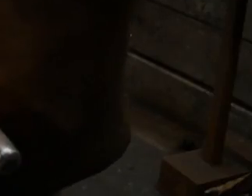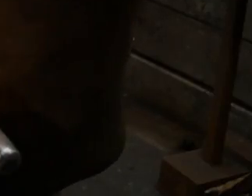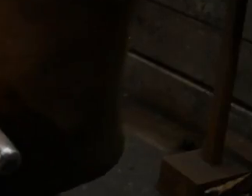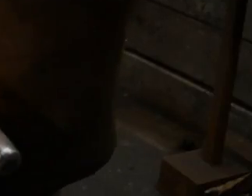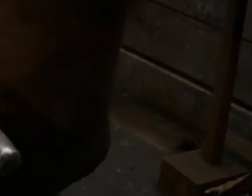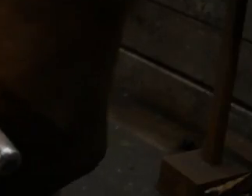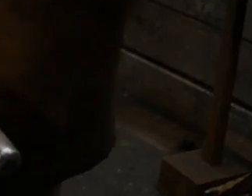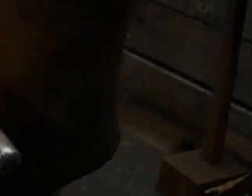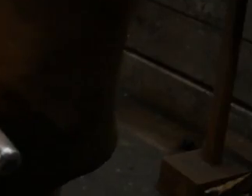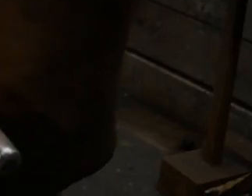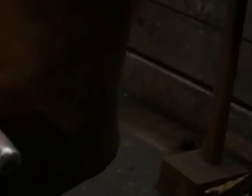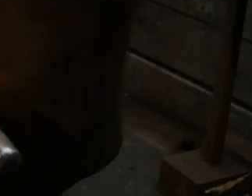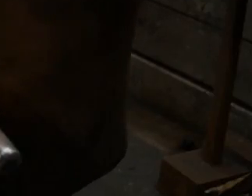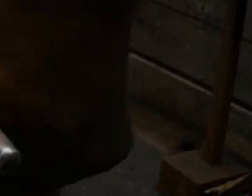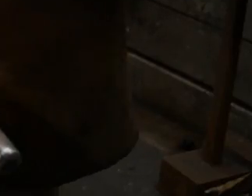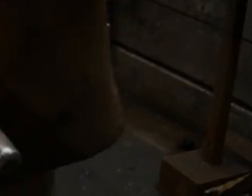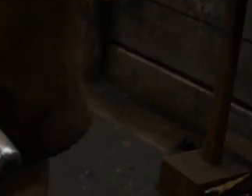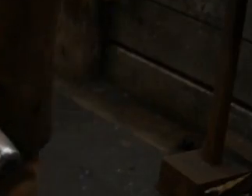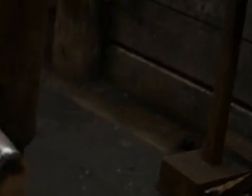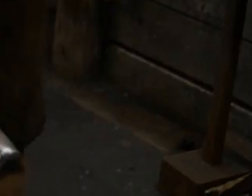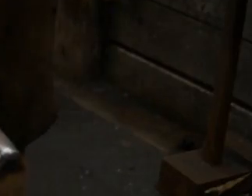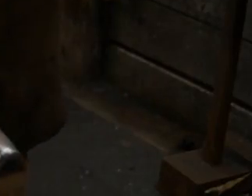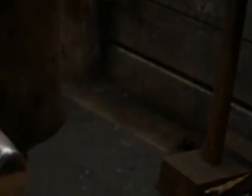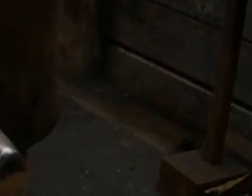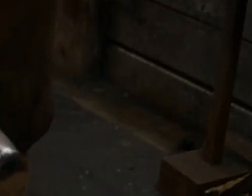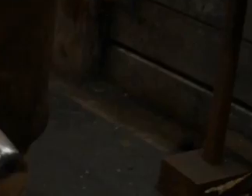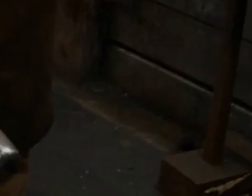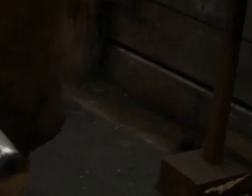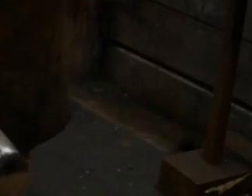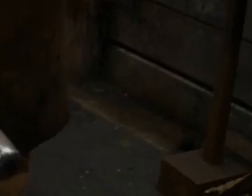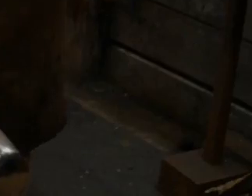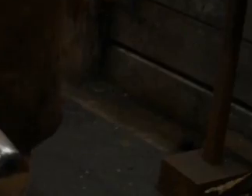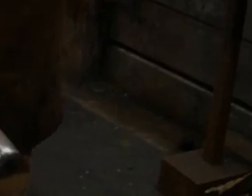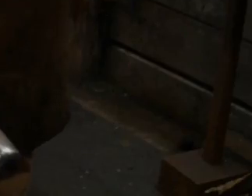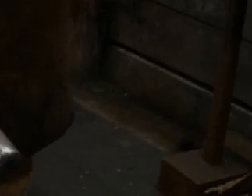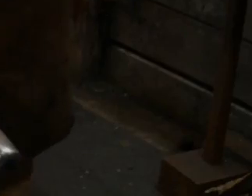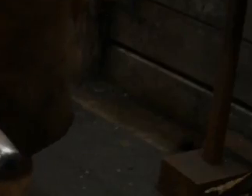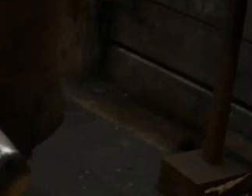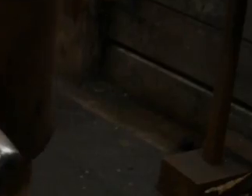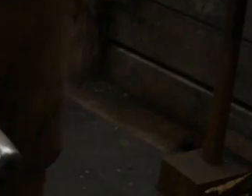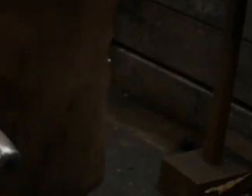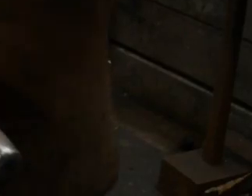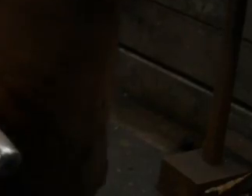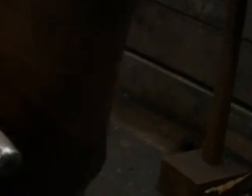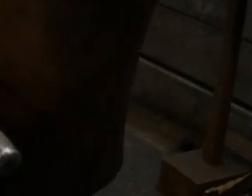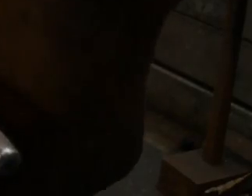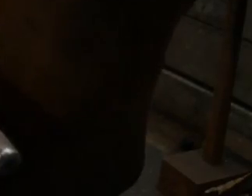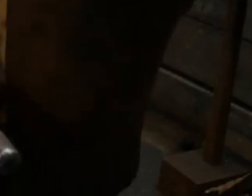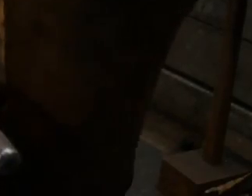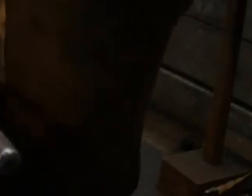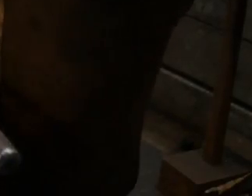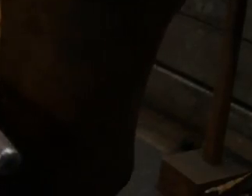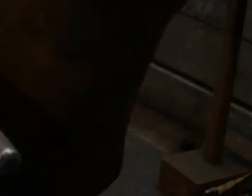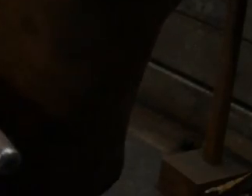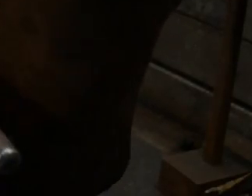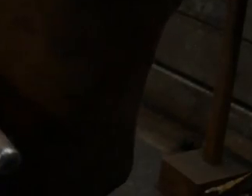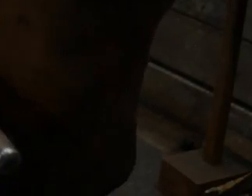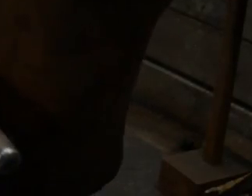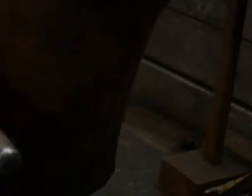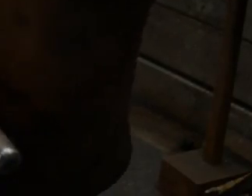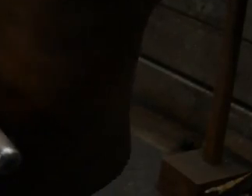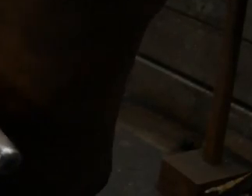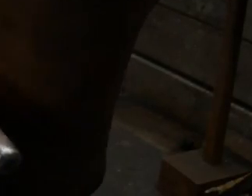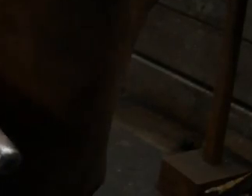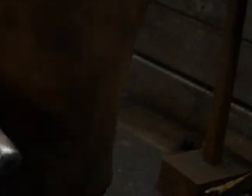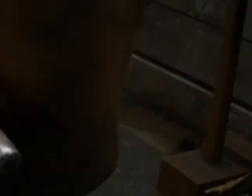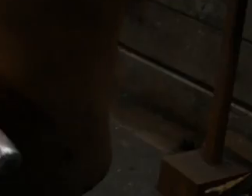bit. Now, in the case of this, you don't have to have the scarves really thin, too